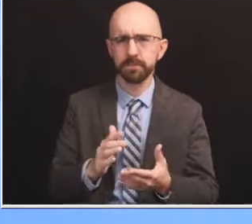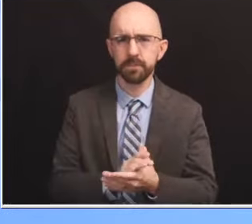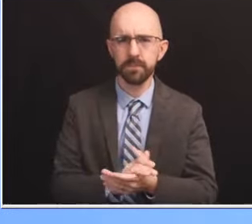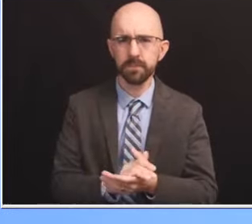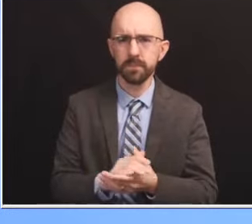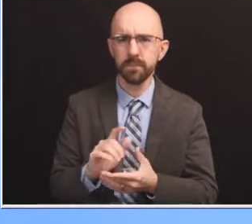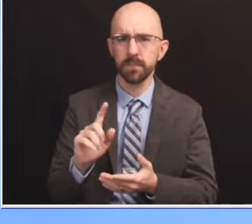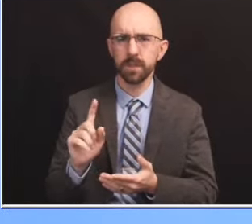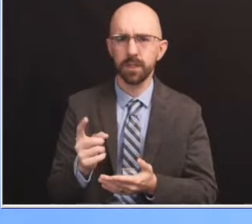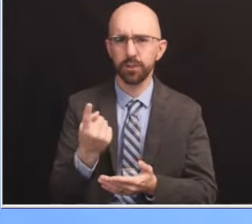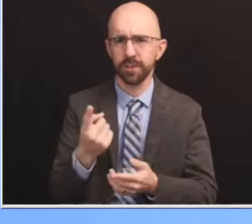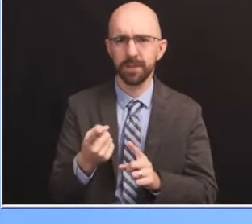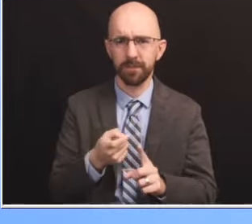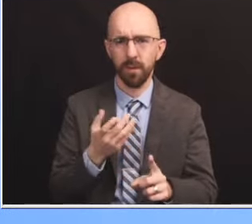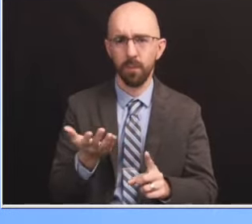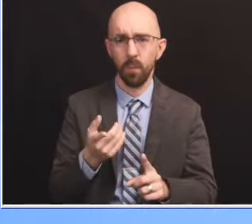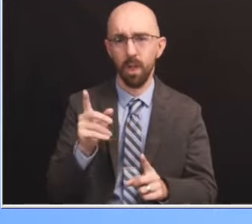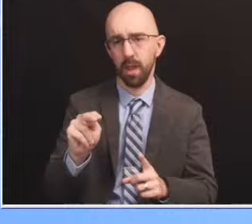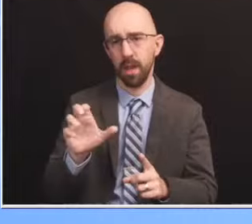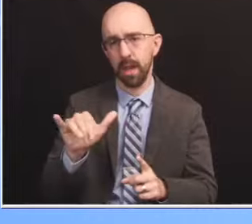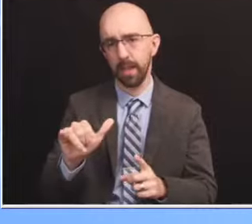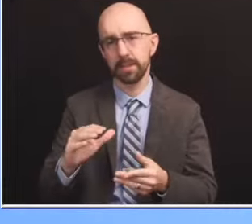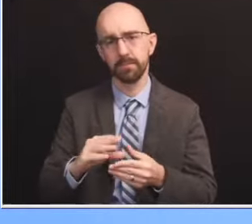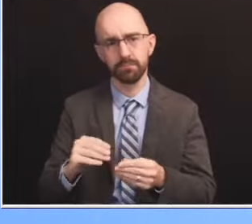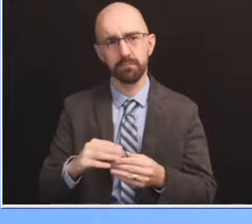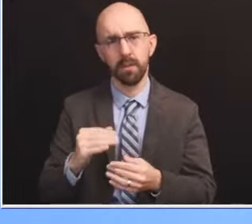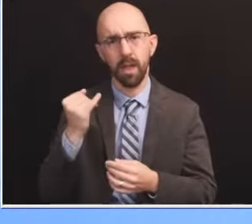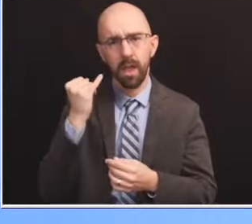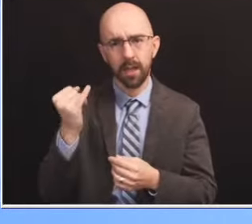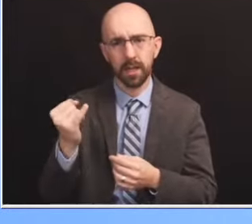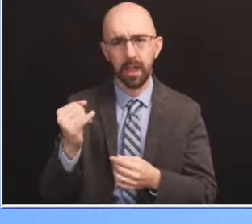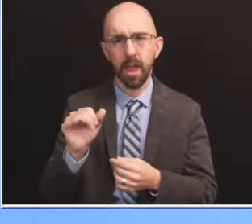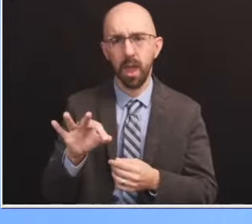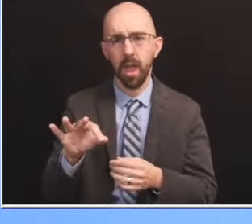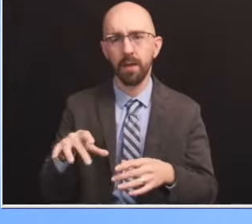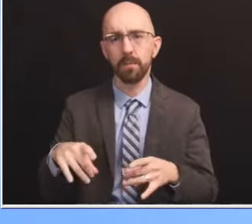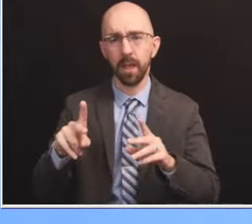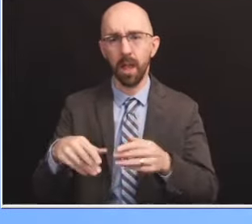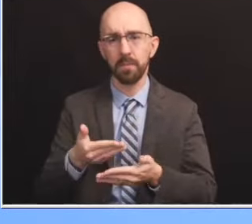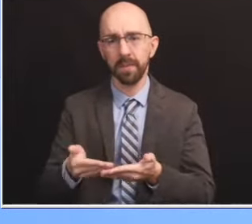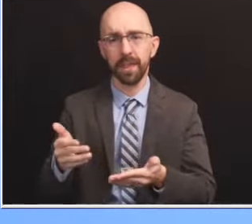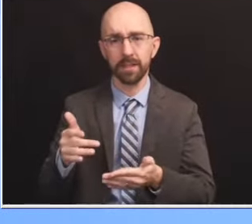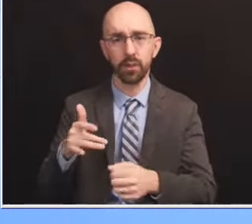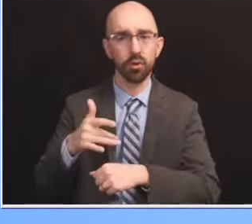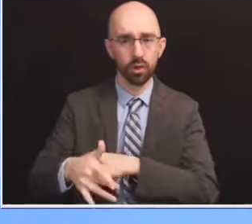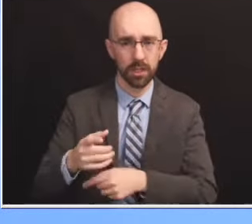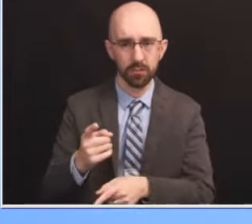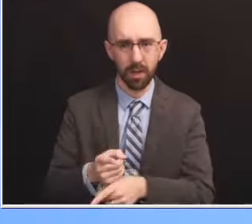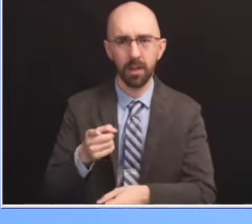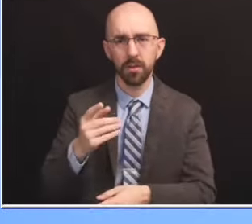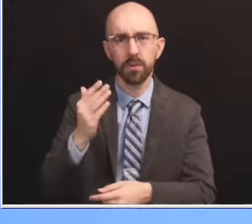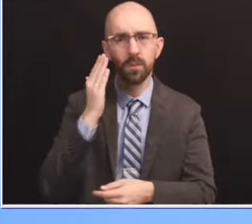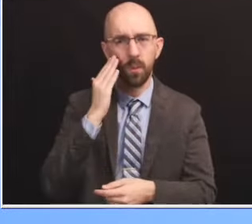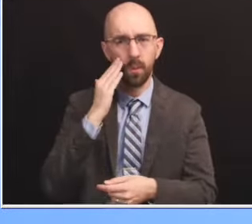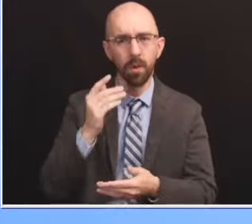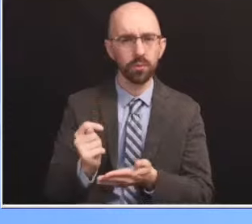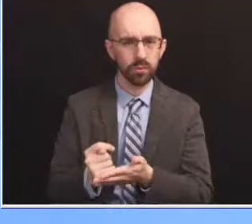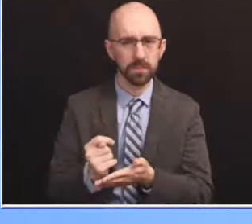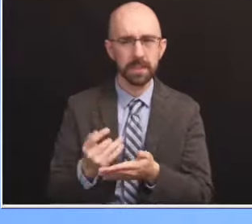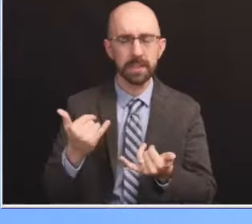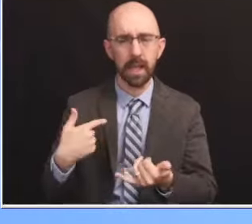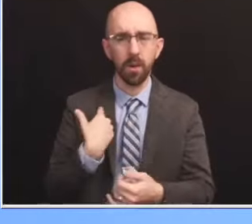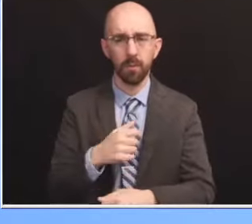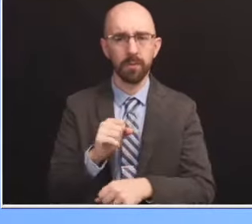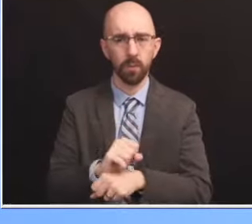what Nancy said, the idea of picking up things early, right? So like, you know, our treatments right now that we have work best at the